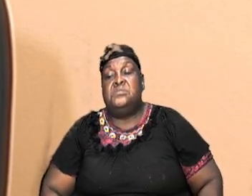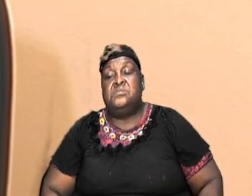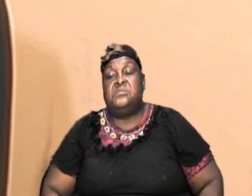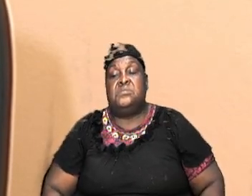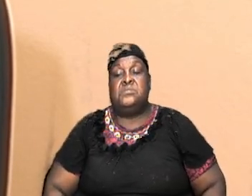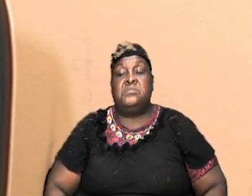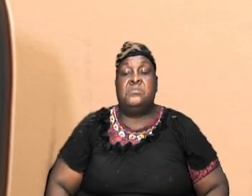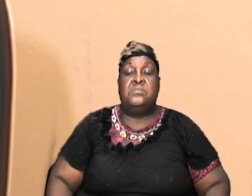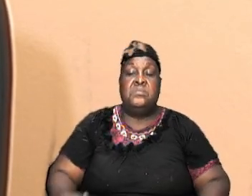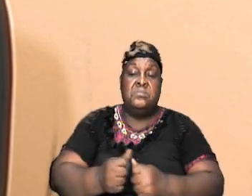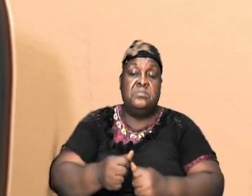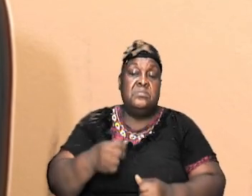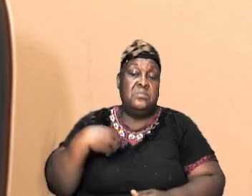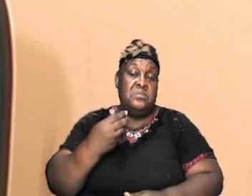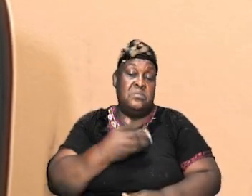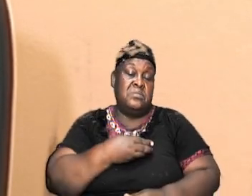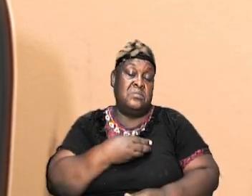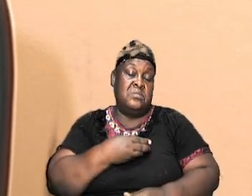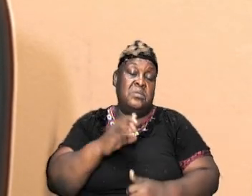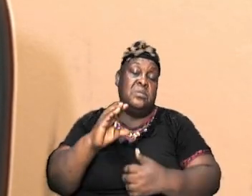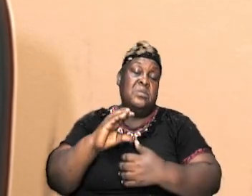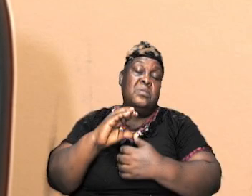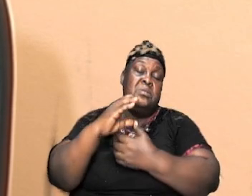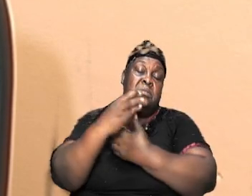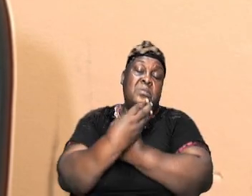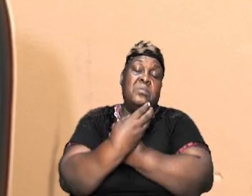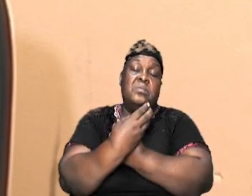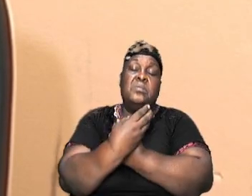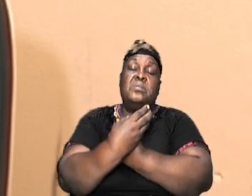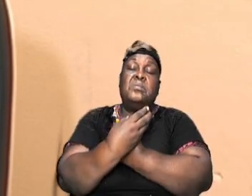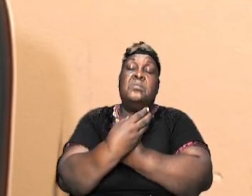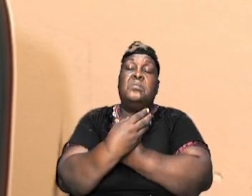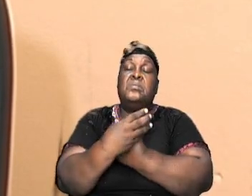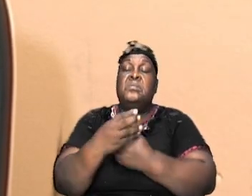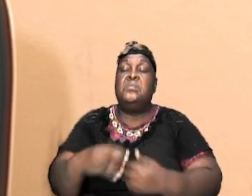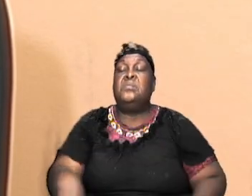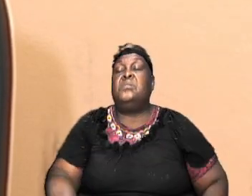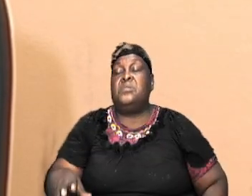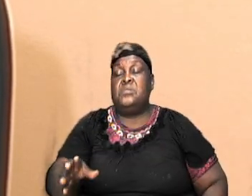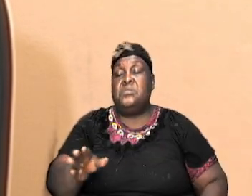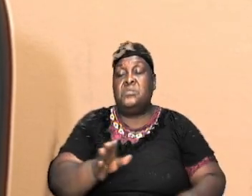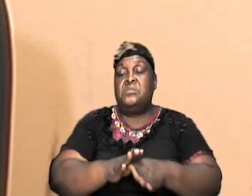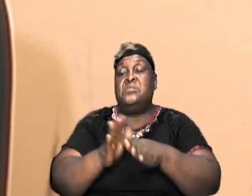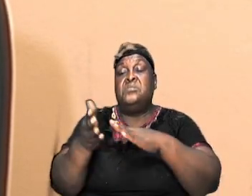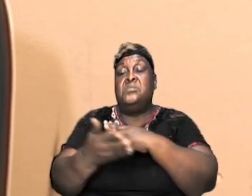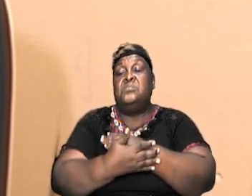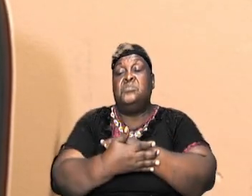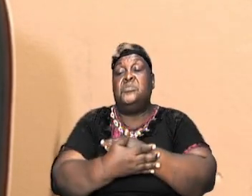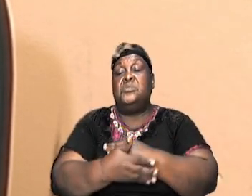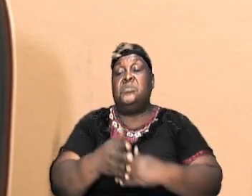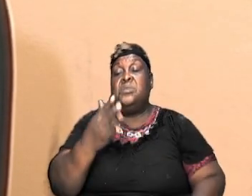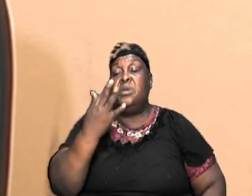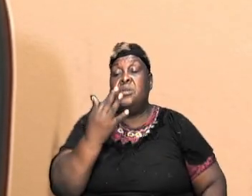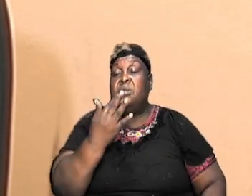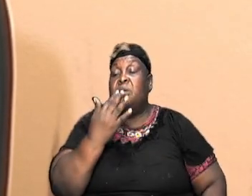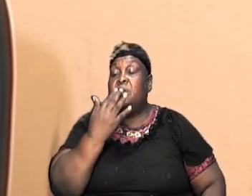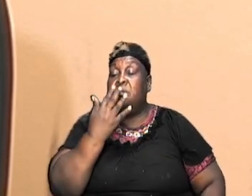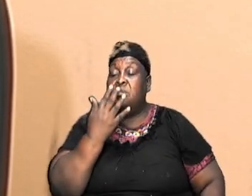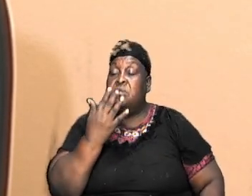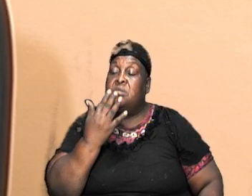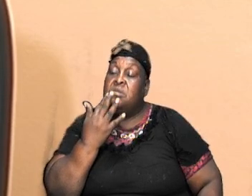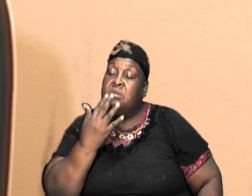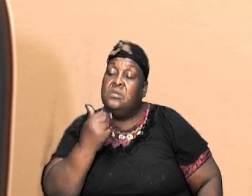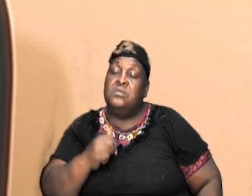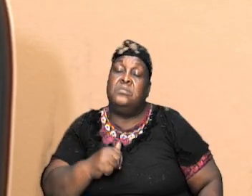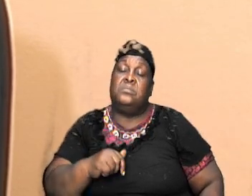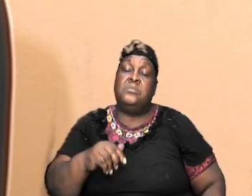with our culture events in mind. We are asking you to wear your